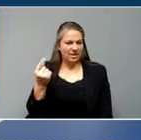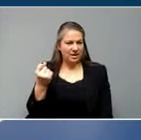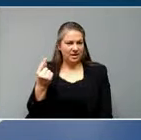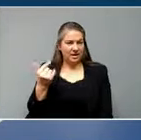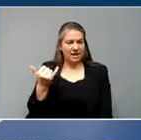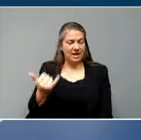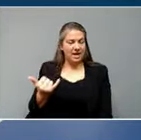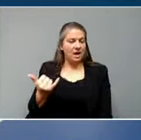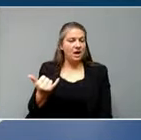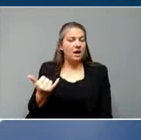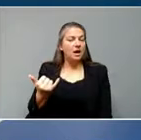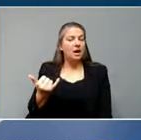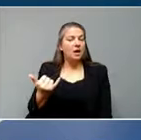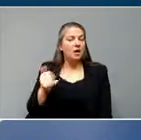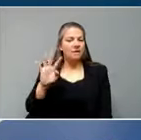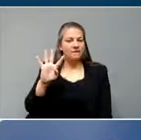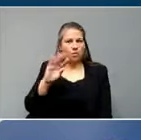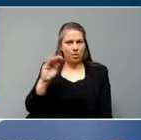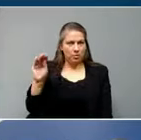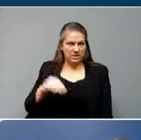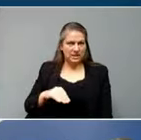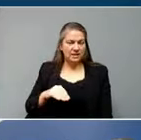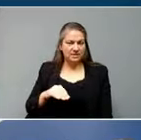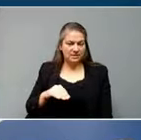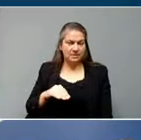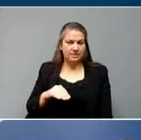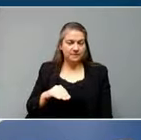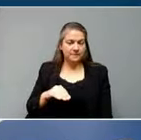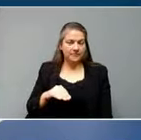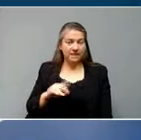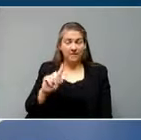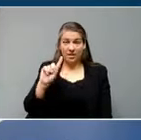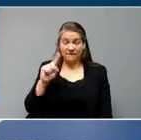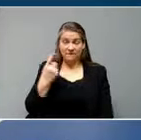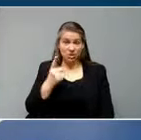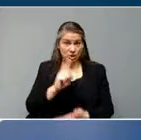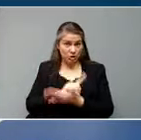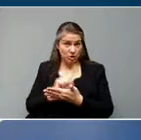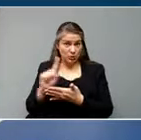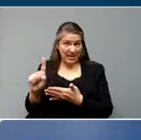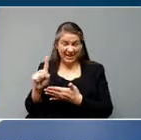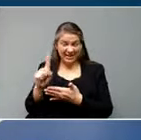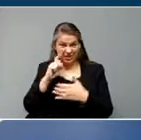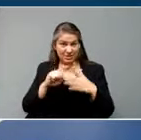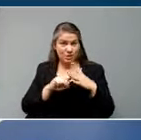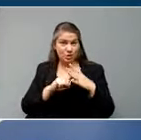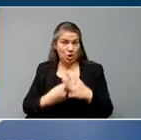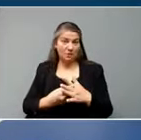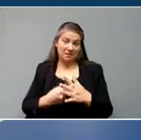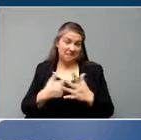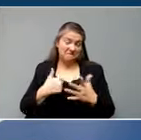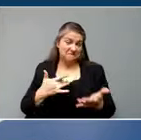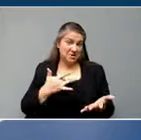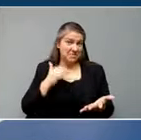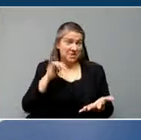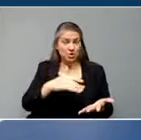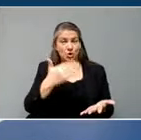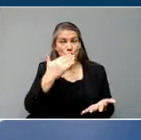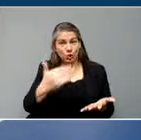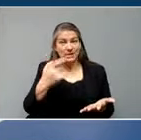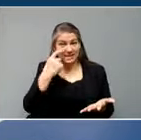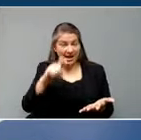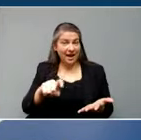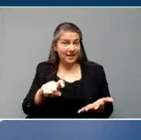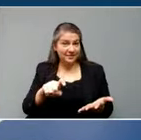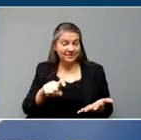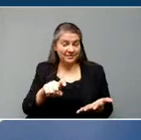at 4%. But for the very first week rolling it out, I think that this is a good sign. And I think we're